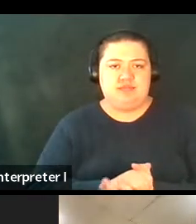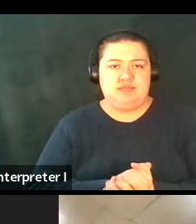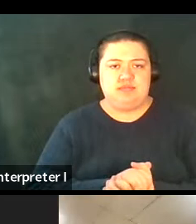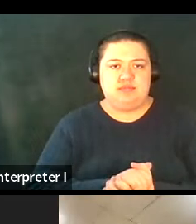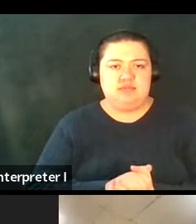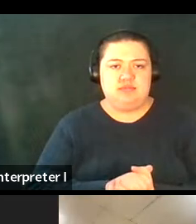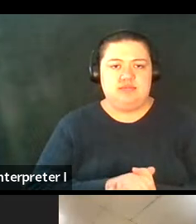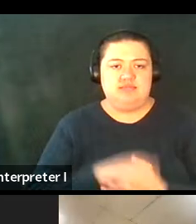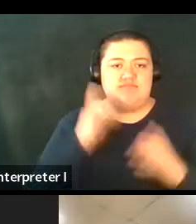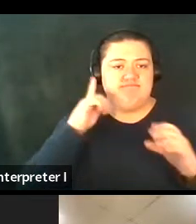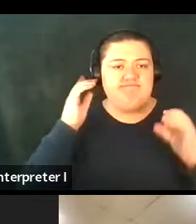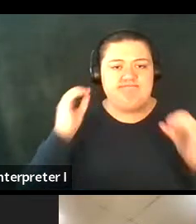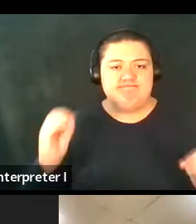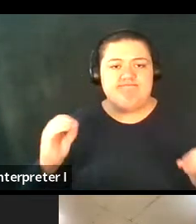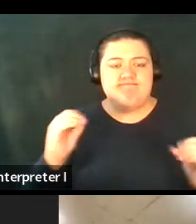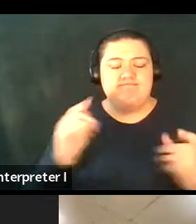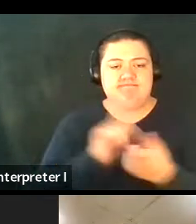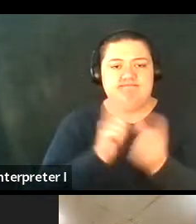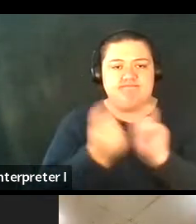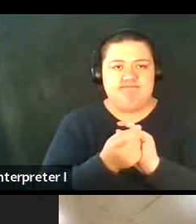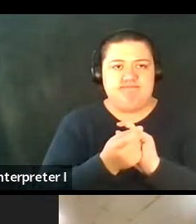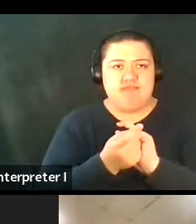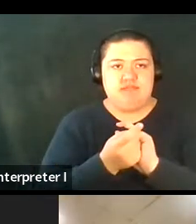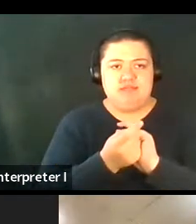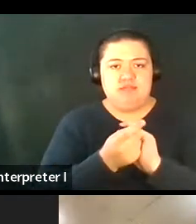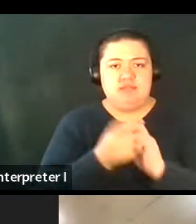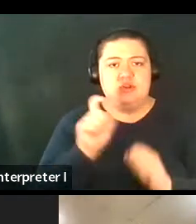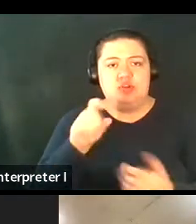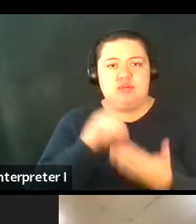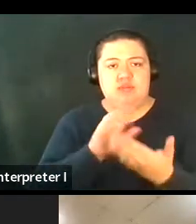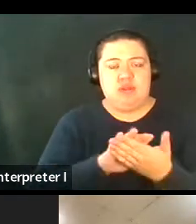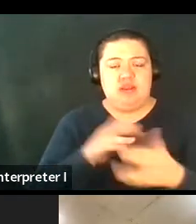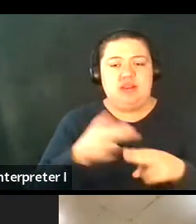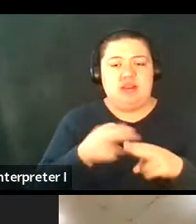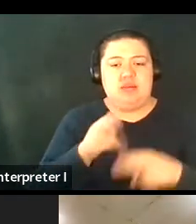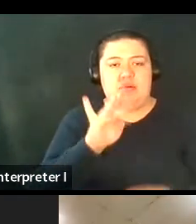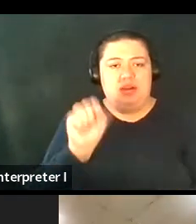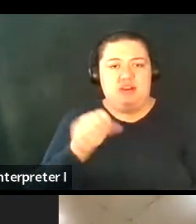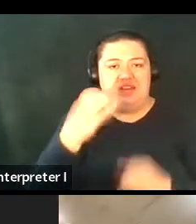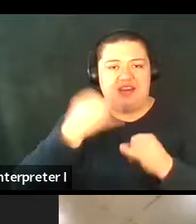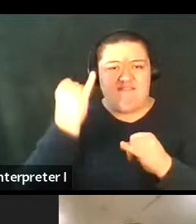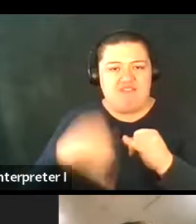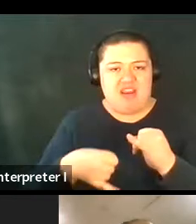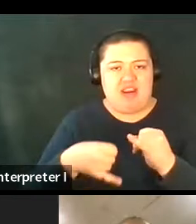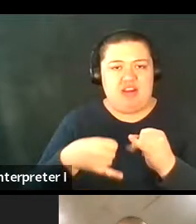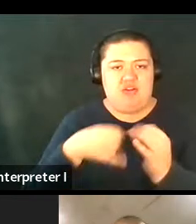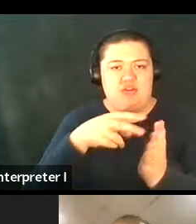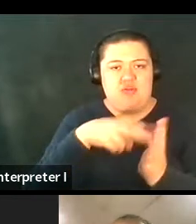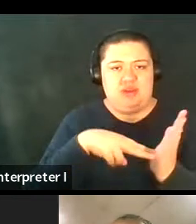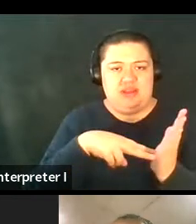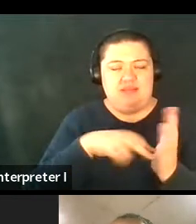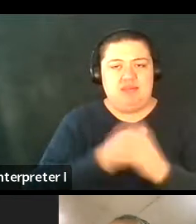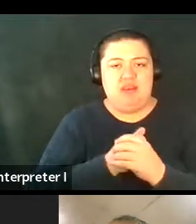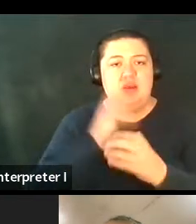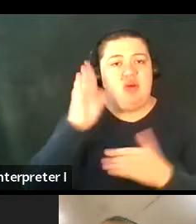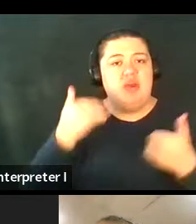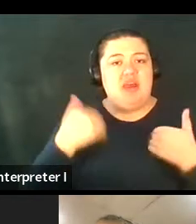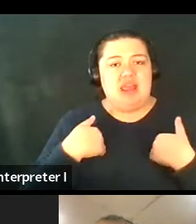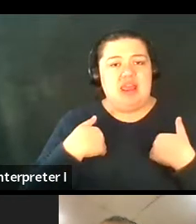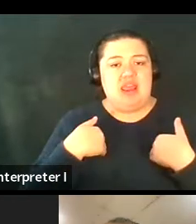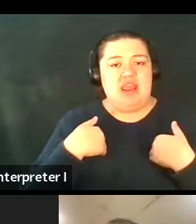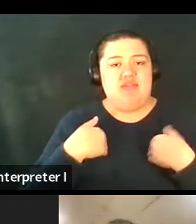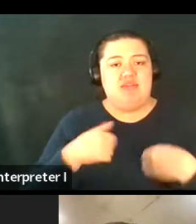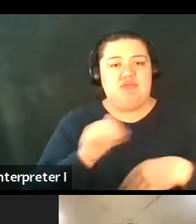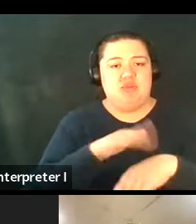I don't hear any changes. Should note the temporary bills are final reading. We'll have a roll call vote on the